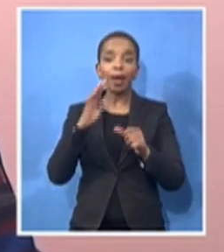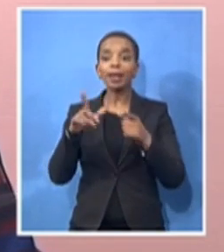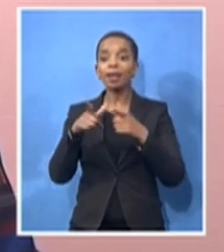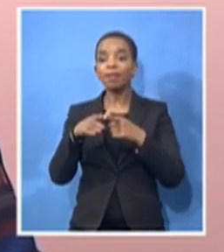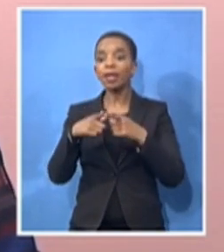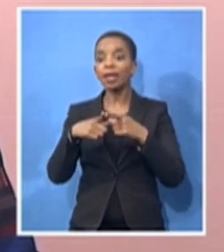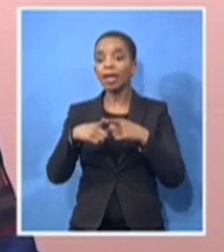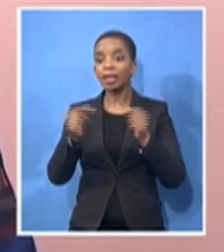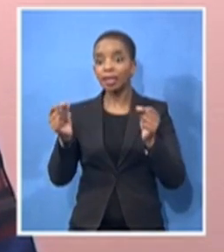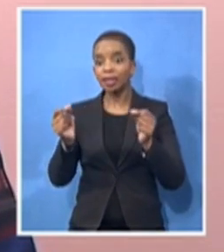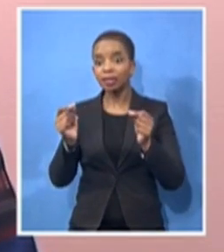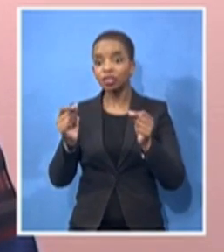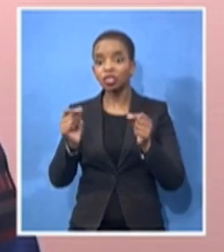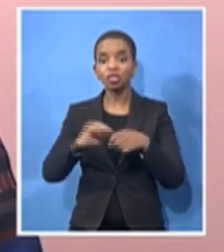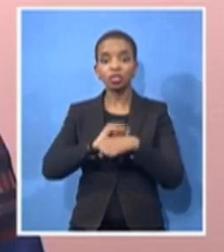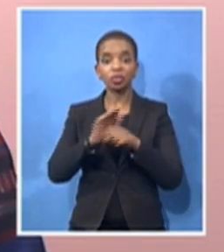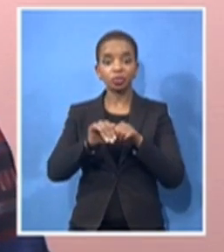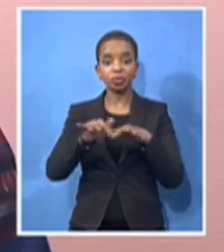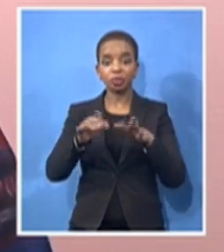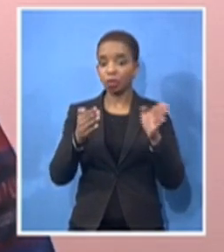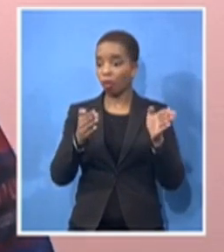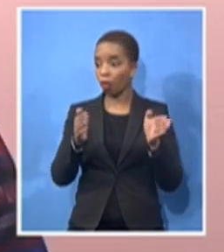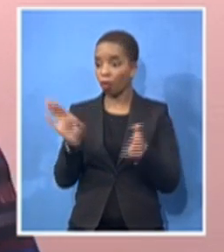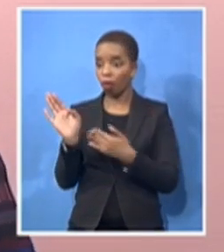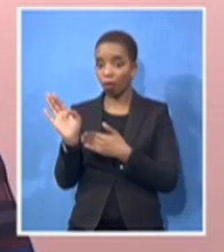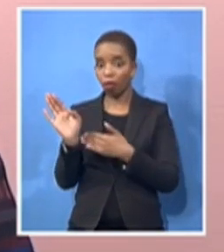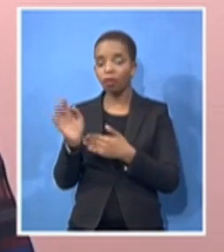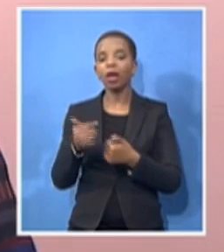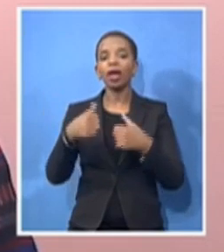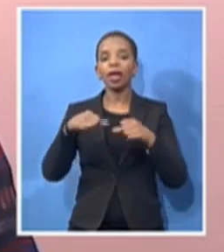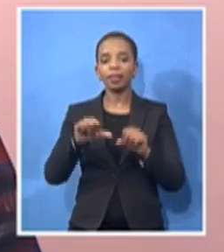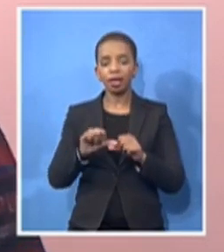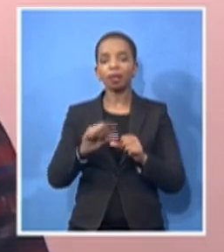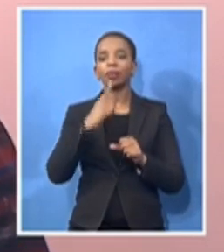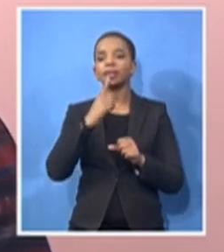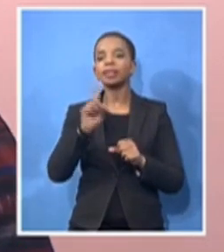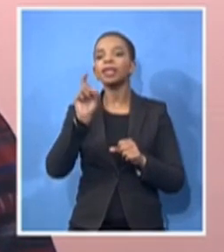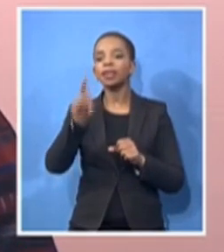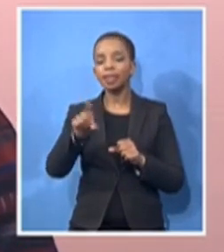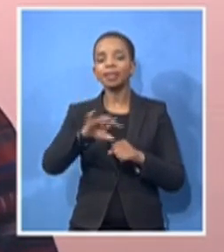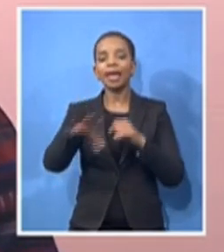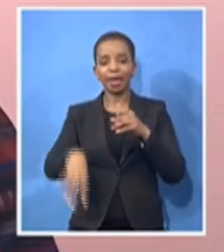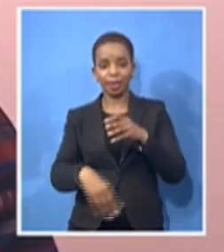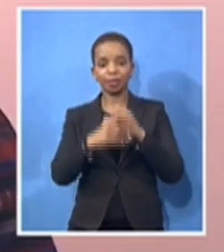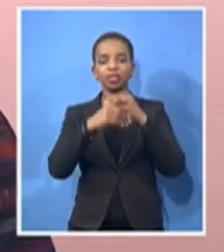as additional infrastructure. Chris Hani Baragwanath has a huge burden.